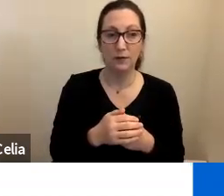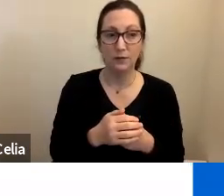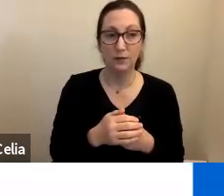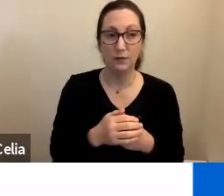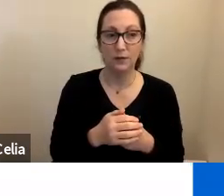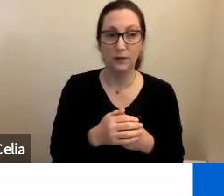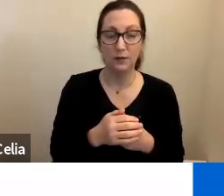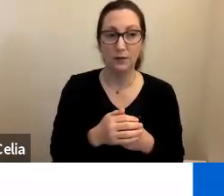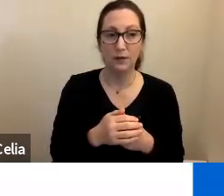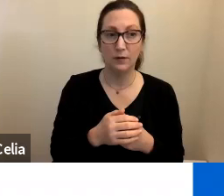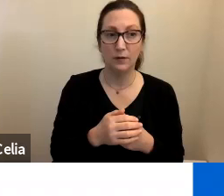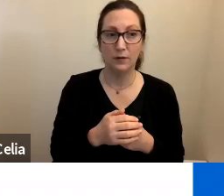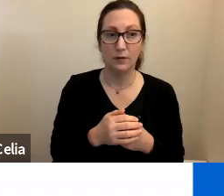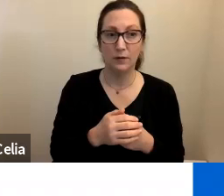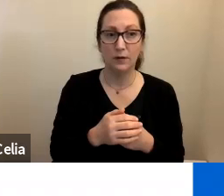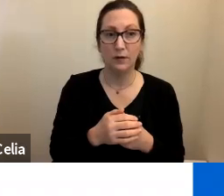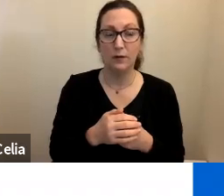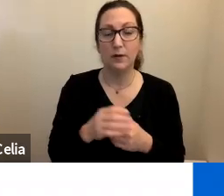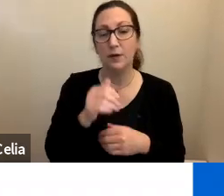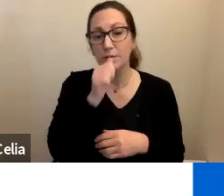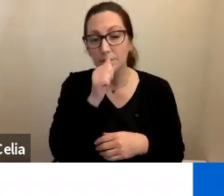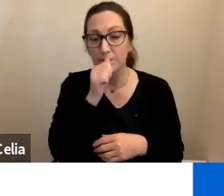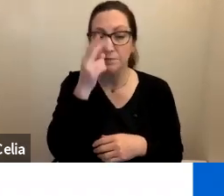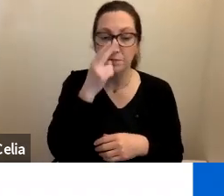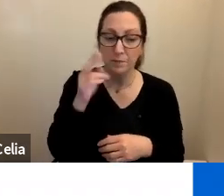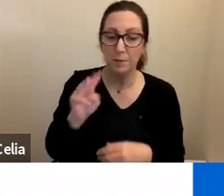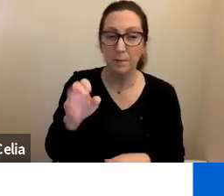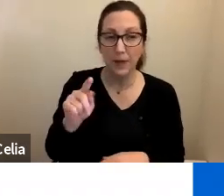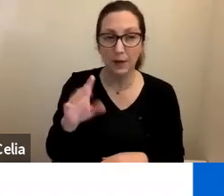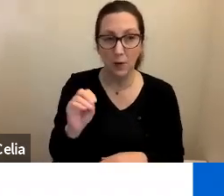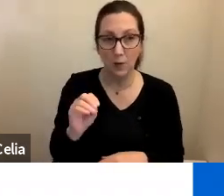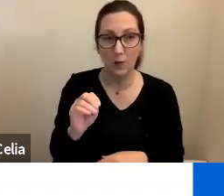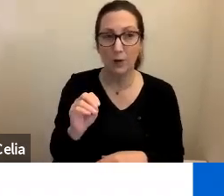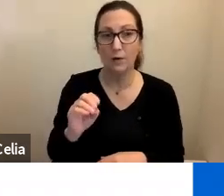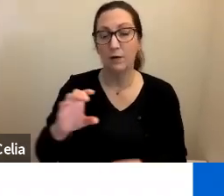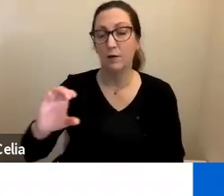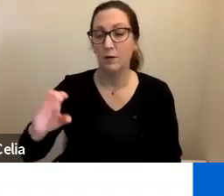flip there between the parochial, private, and METCO and the charter, with the charter